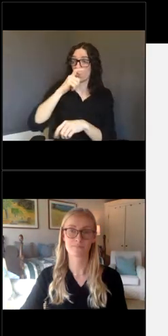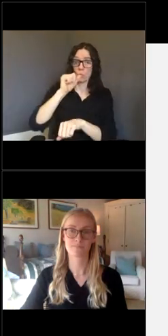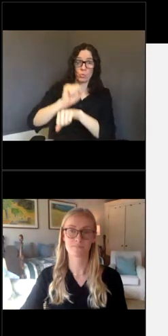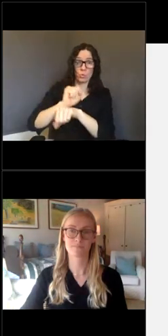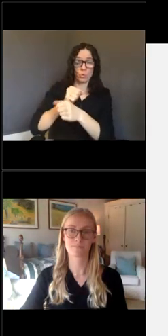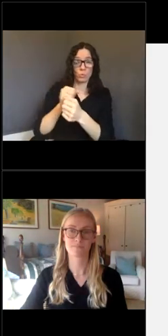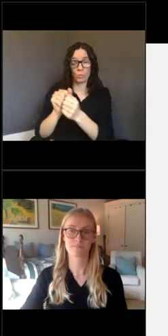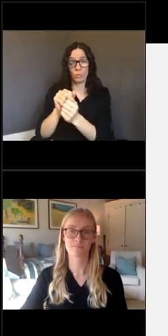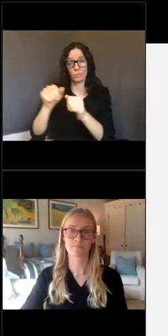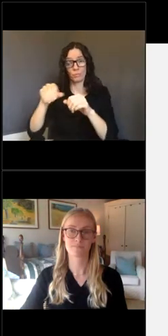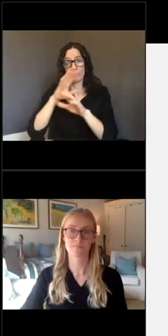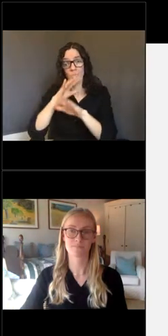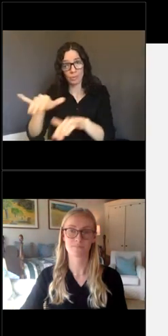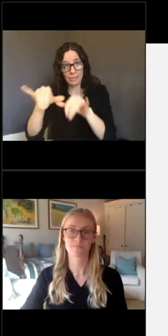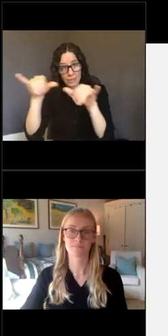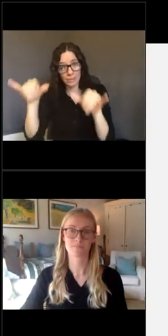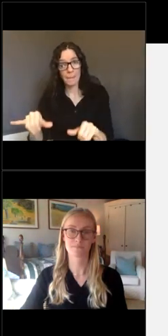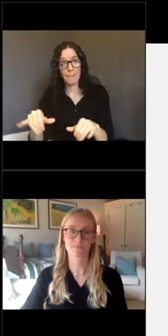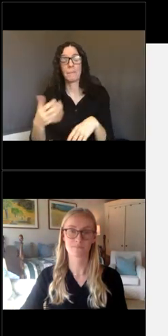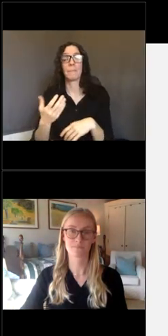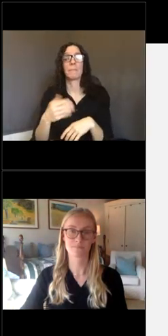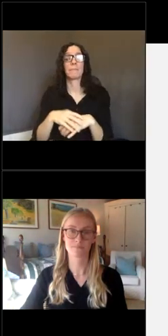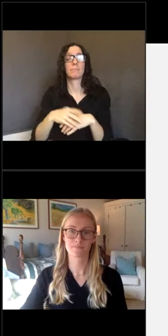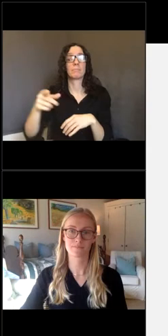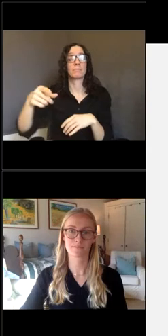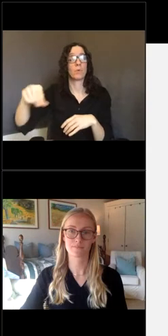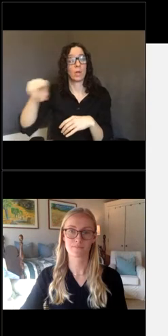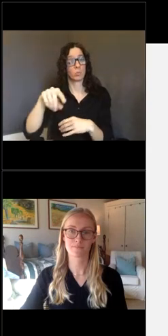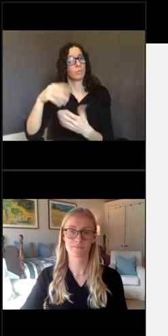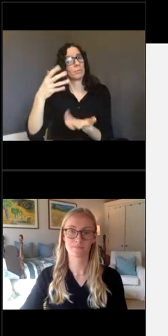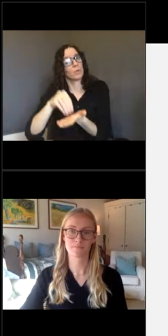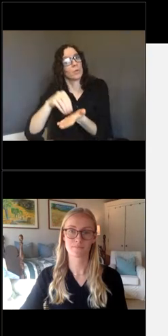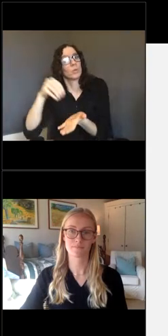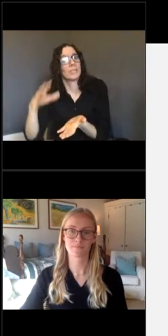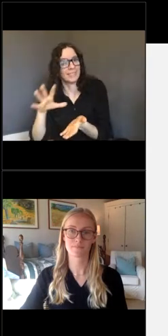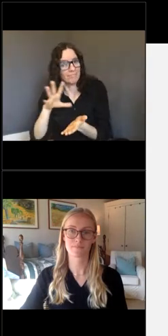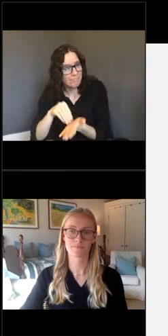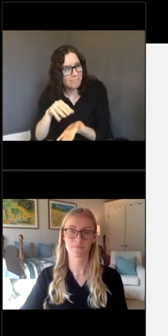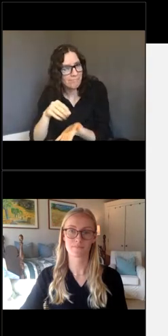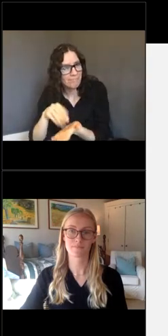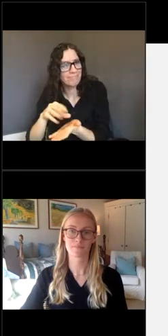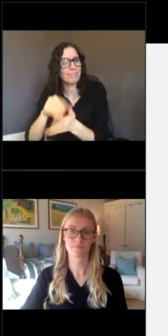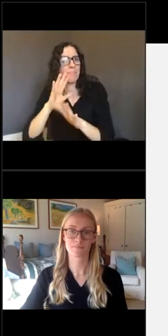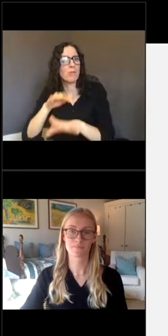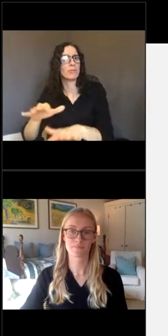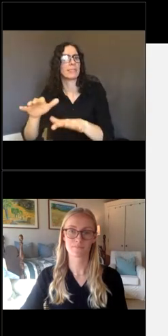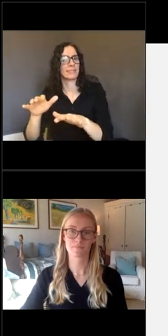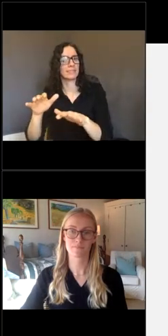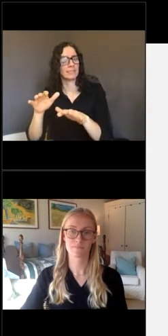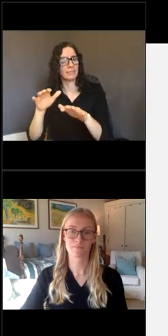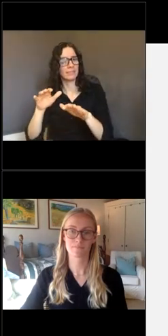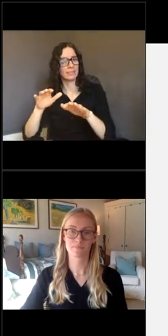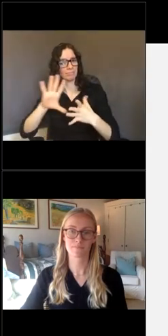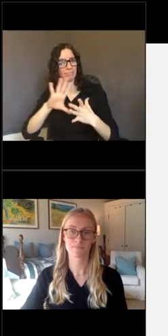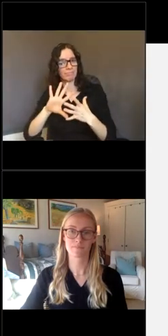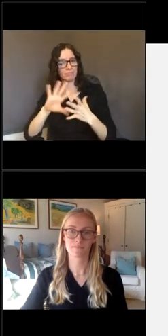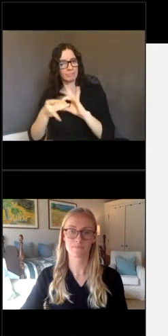and students of marine subjects will recognize right away that